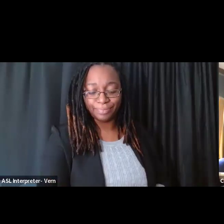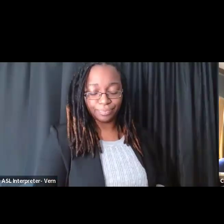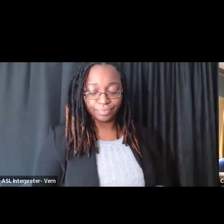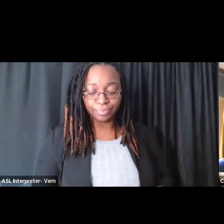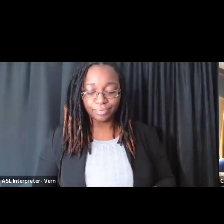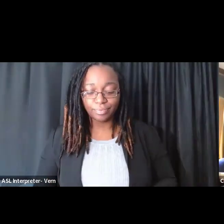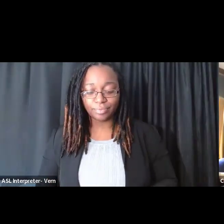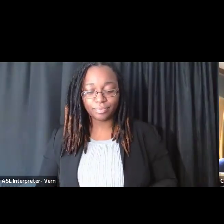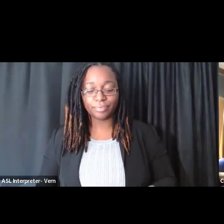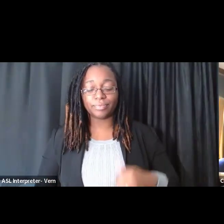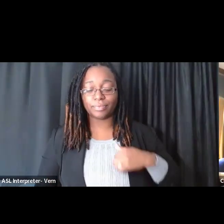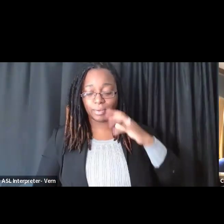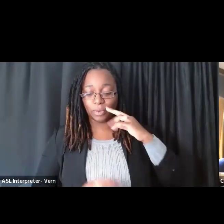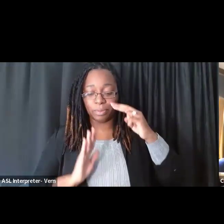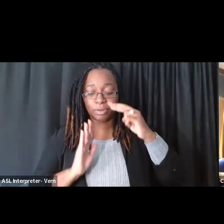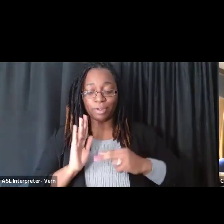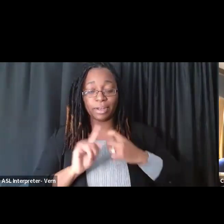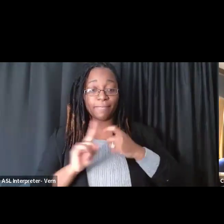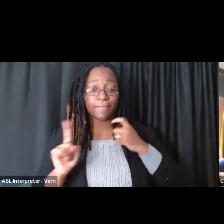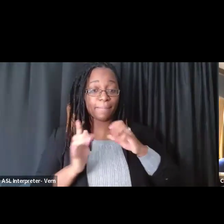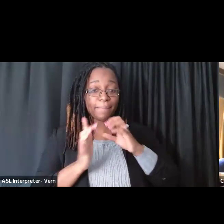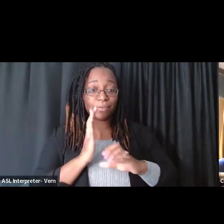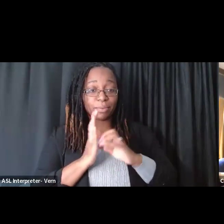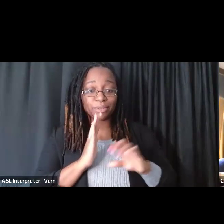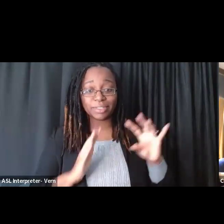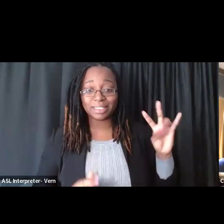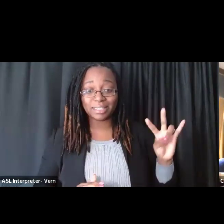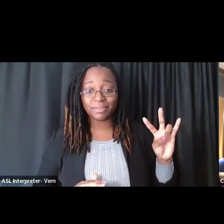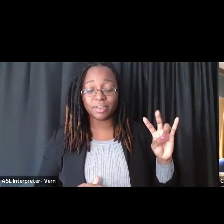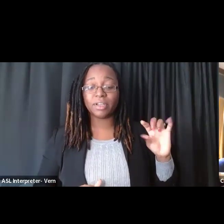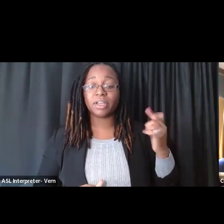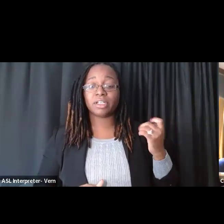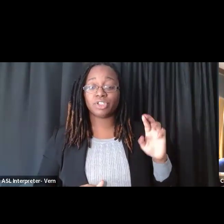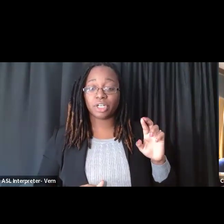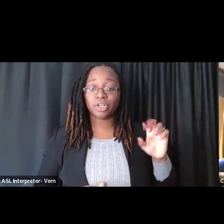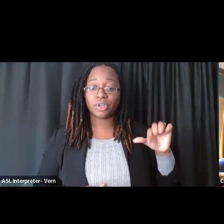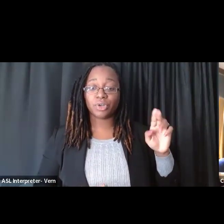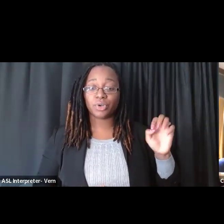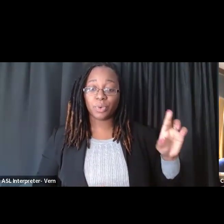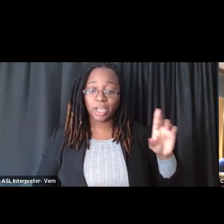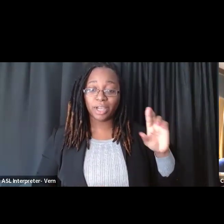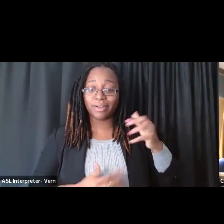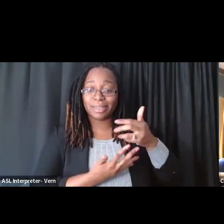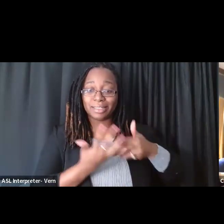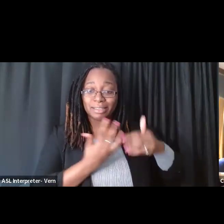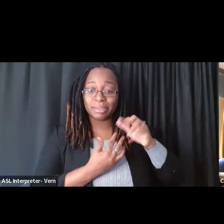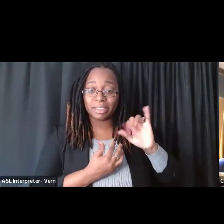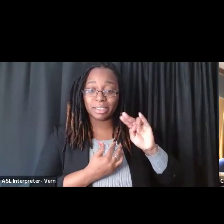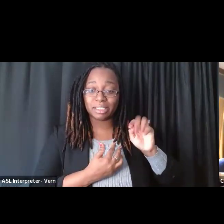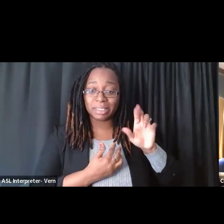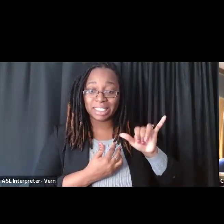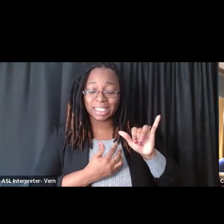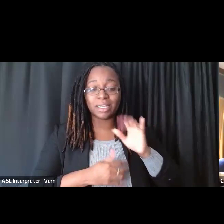I'll be reading from Chapter 7, Genderqueer Intimacy, which begins with a